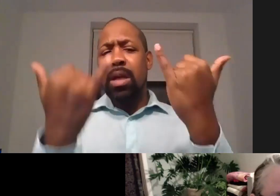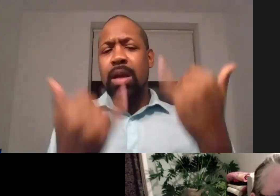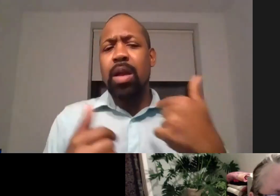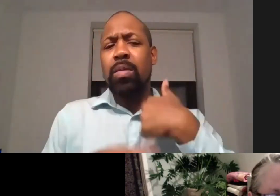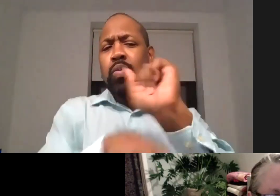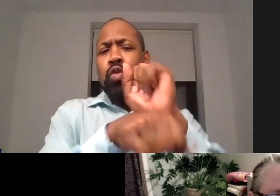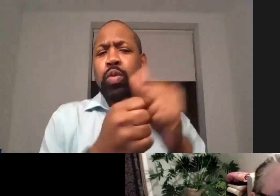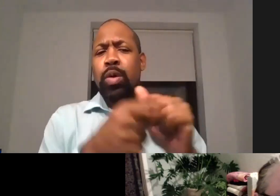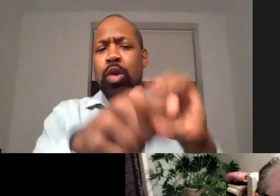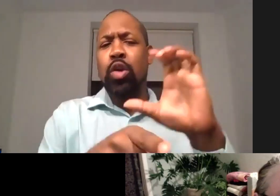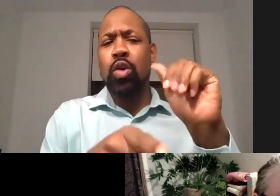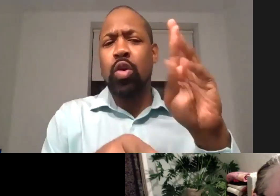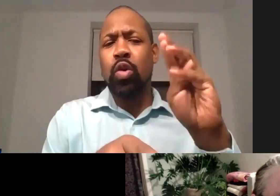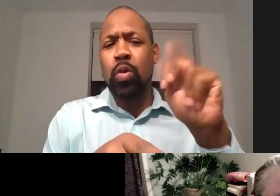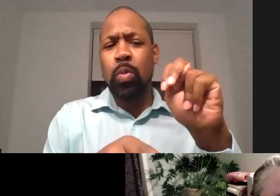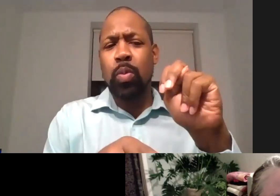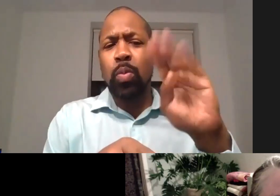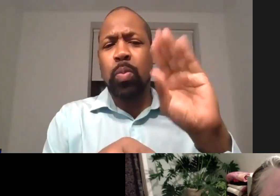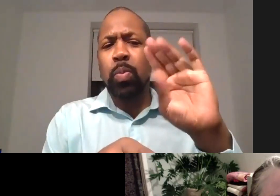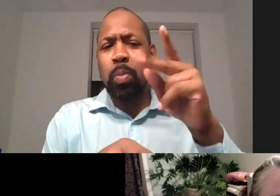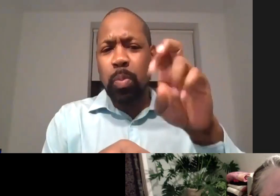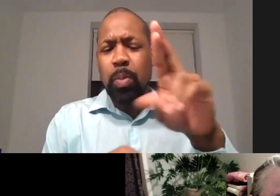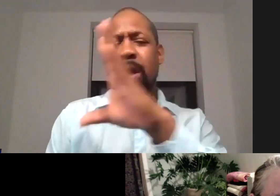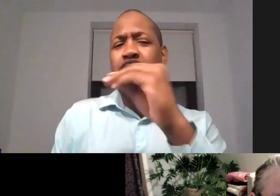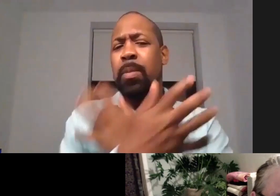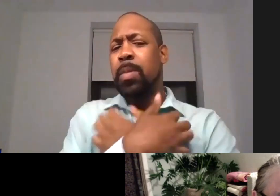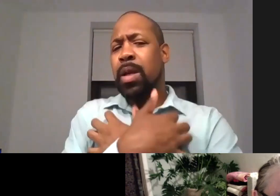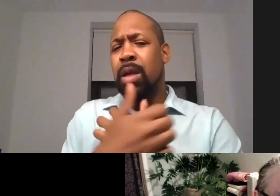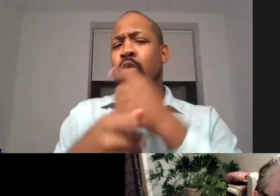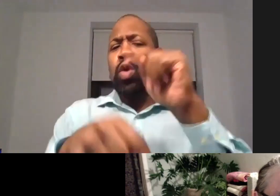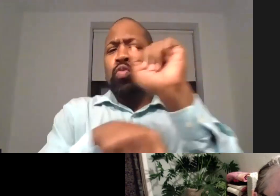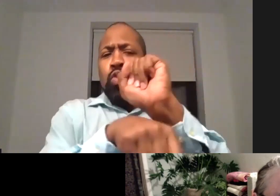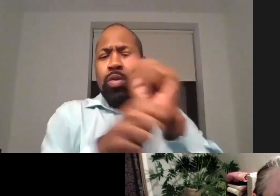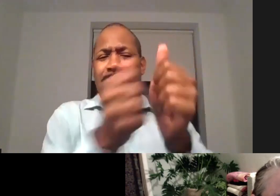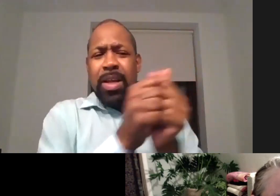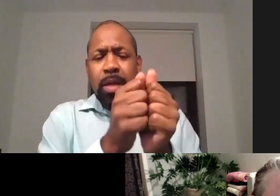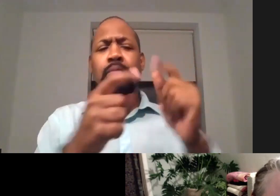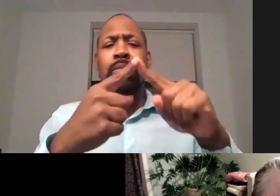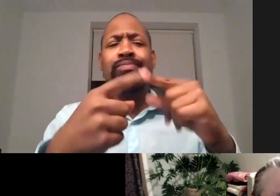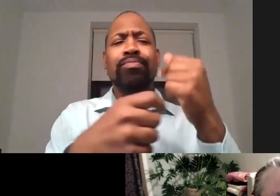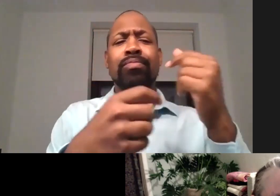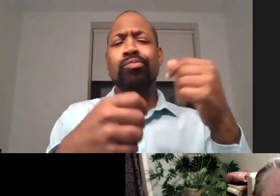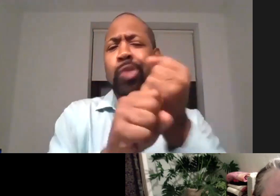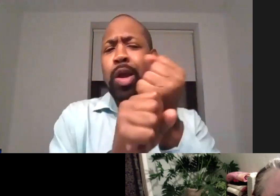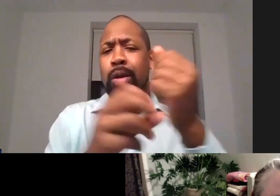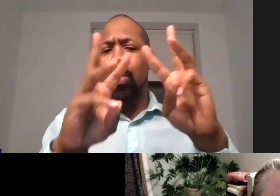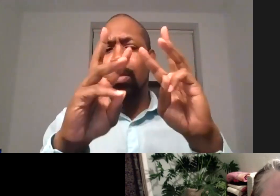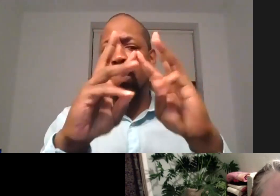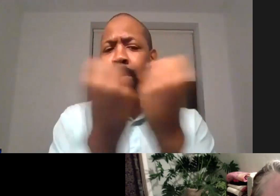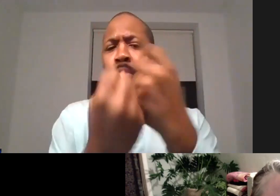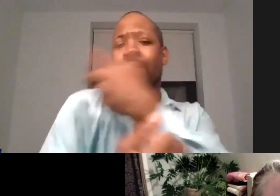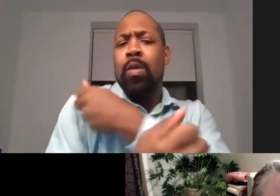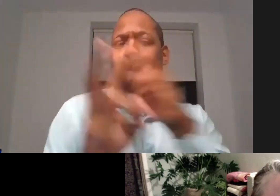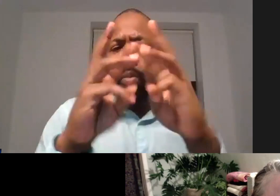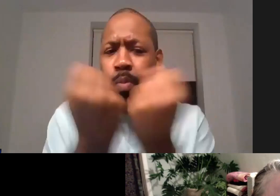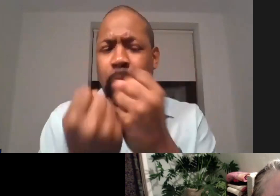Yeah, right now we're working with Karen Boucher, Mike Bear. We're working hard